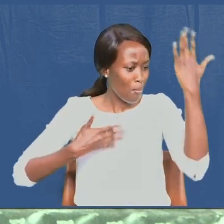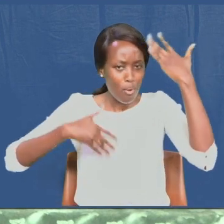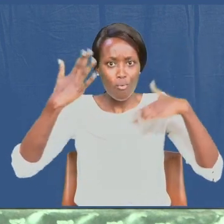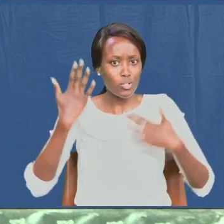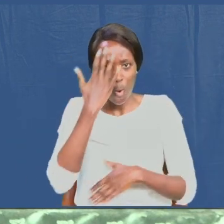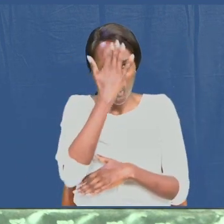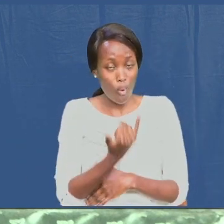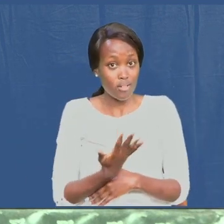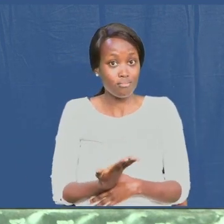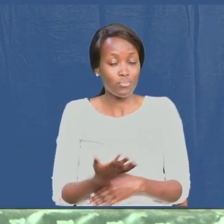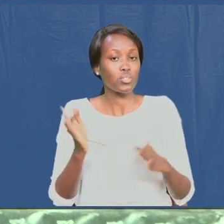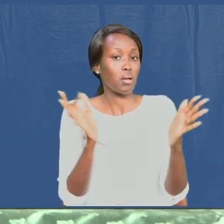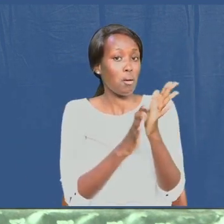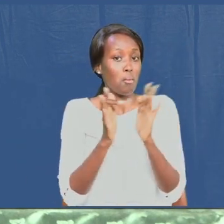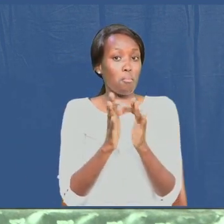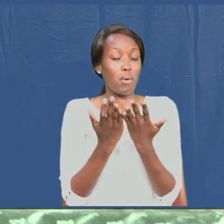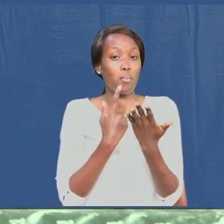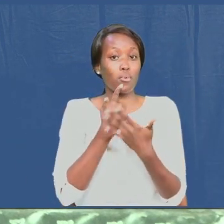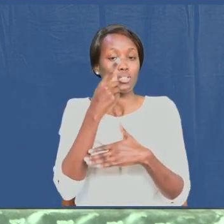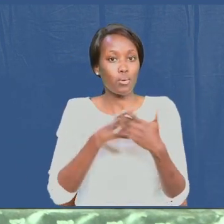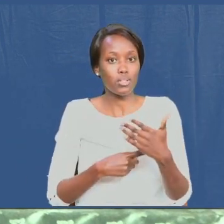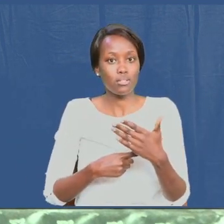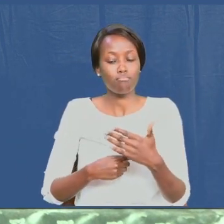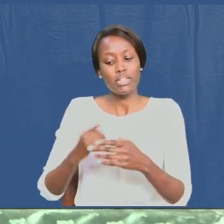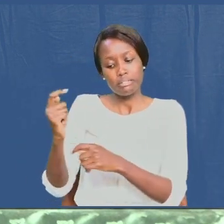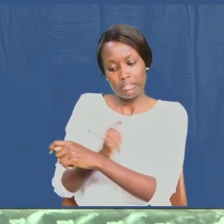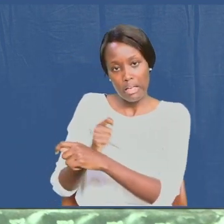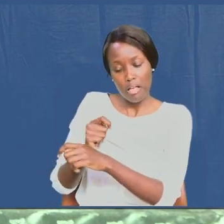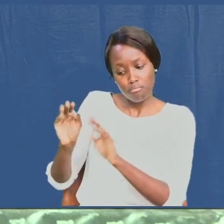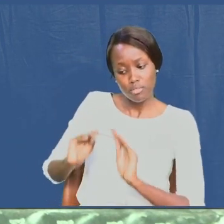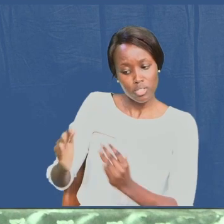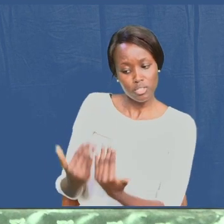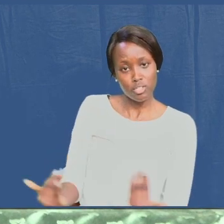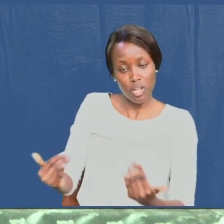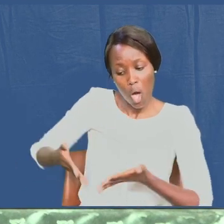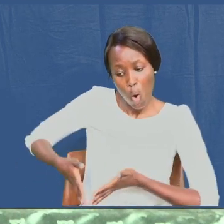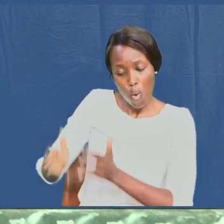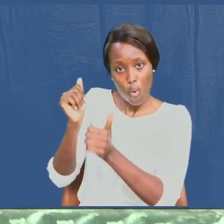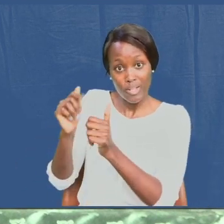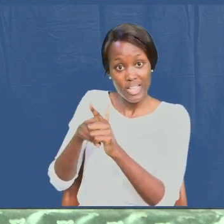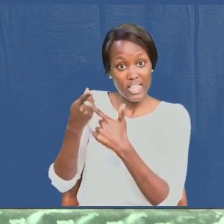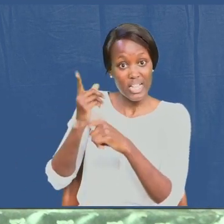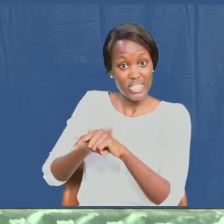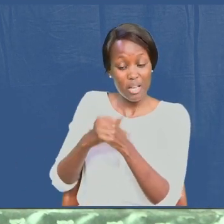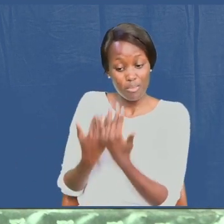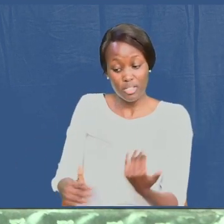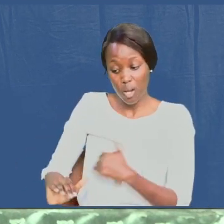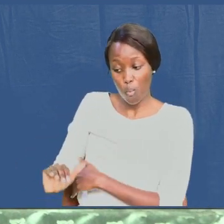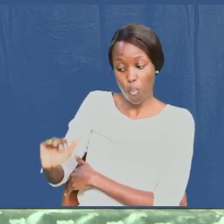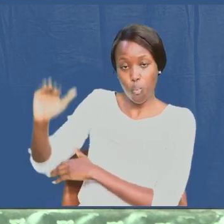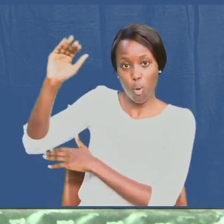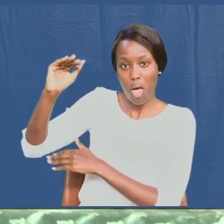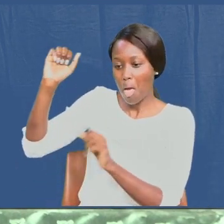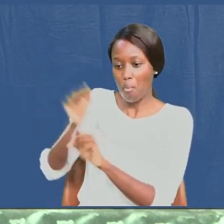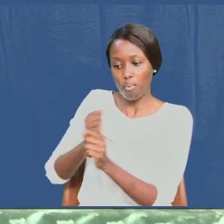repute. The Bible says, train up a child in the way he should go, and when he's old, he will not depart